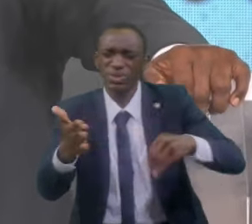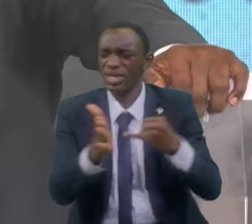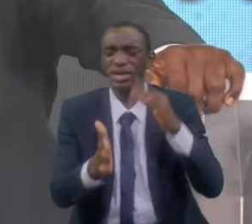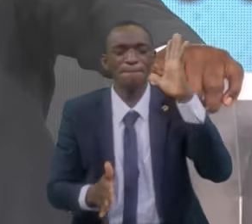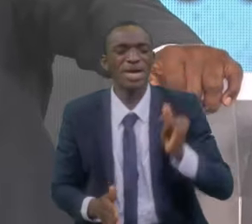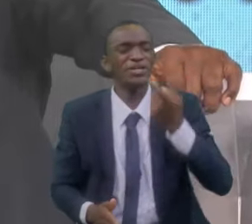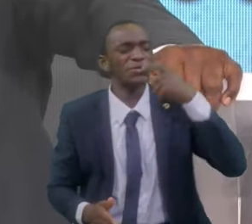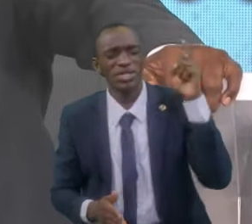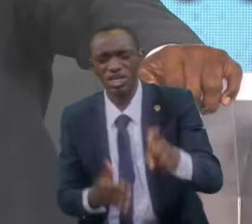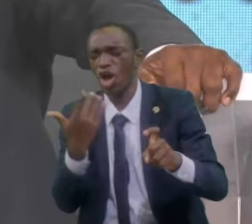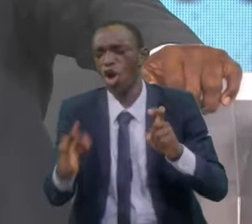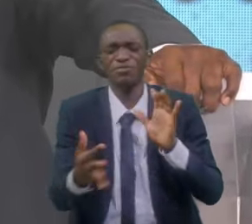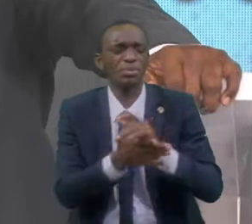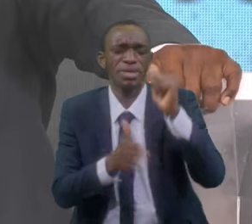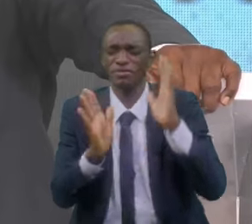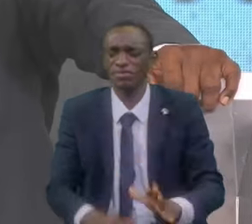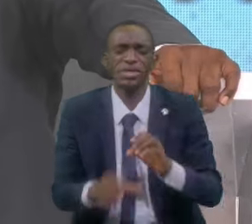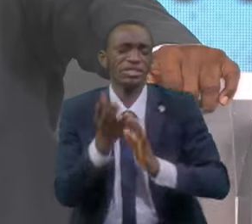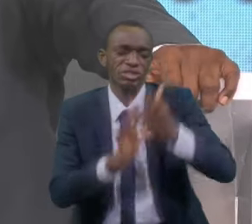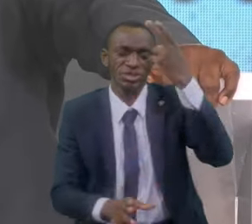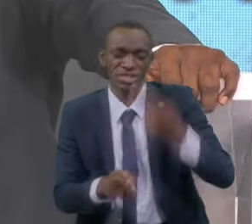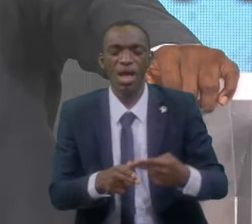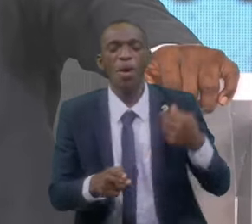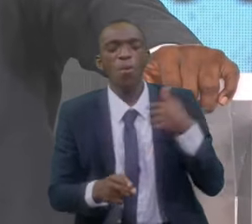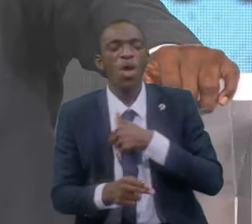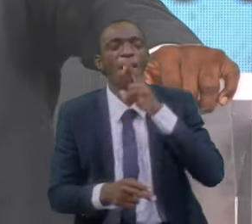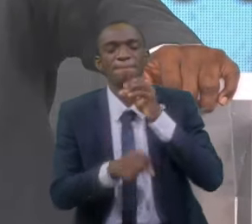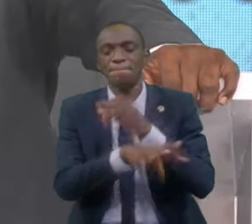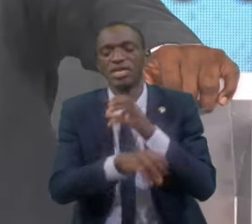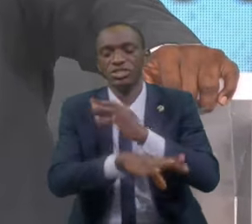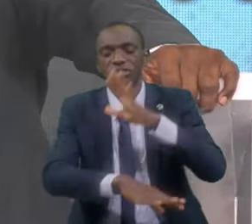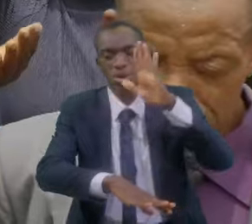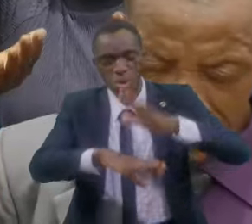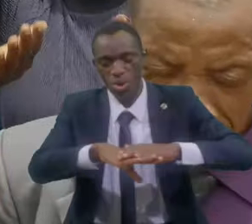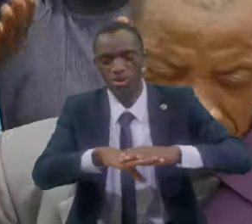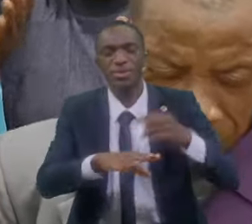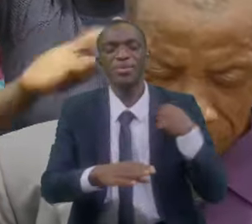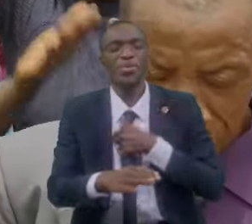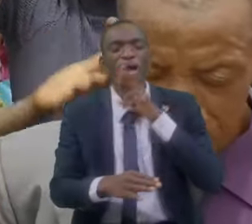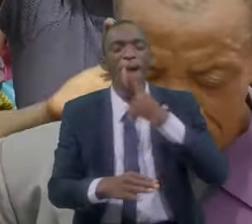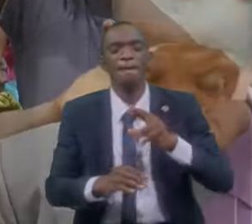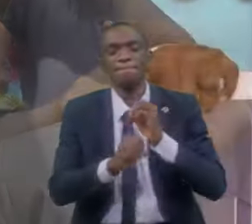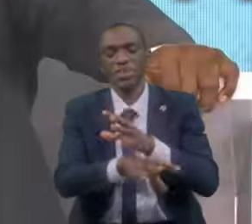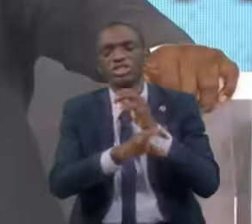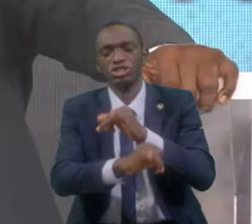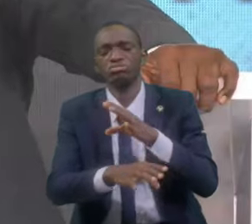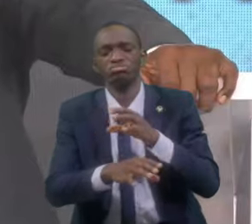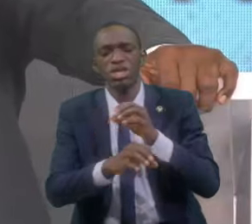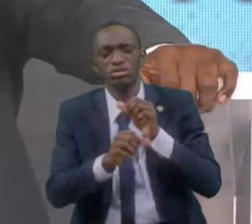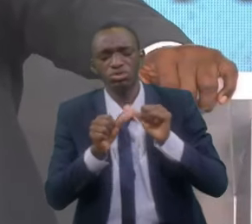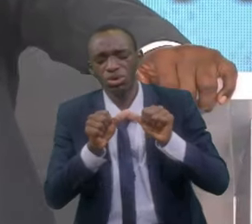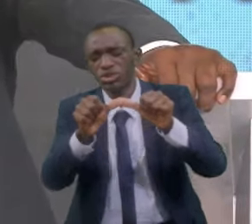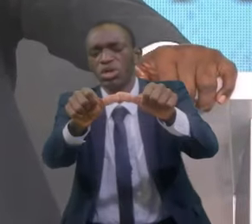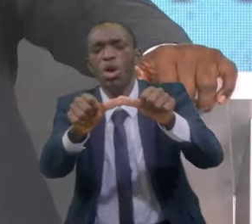believer. Yeah. We're marching on. Yeah. We're marching up. Yeah. We're going